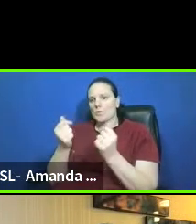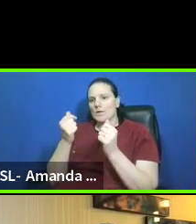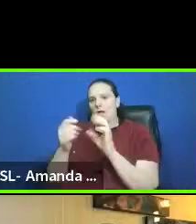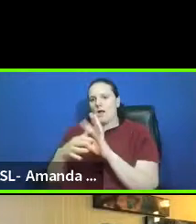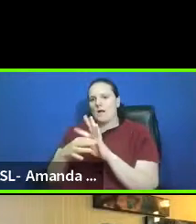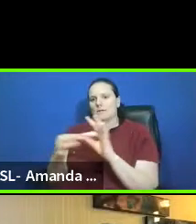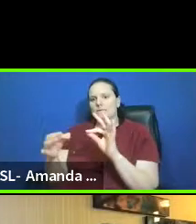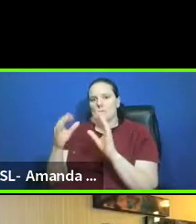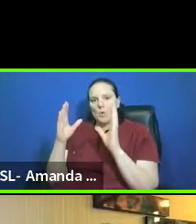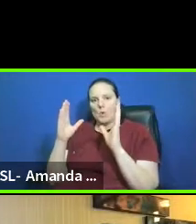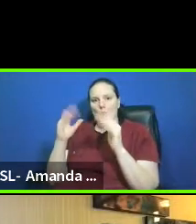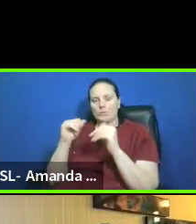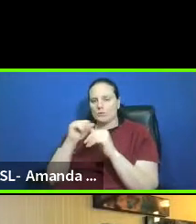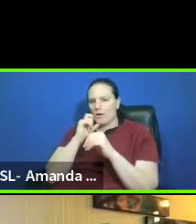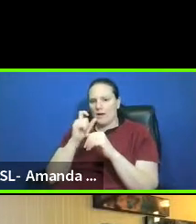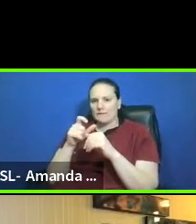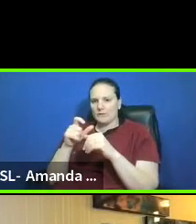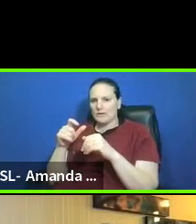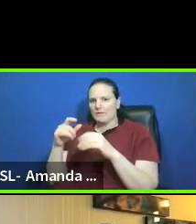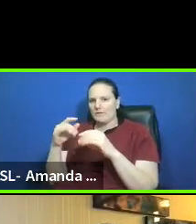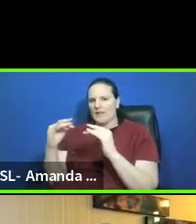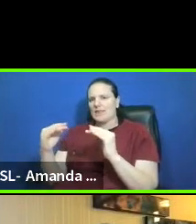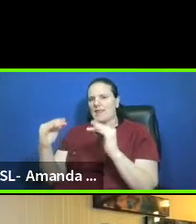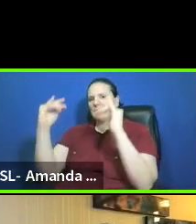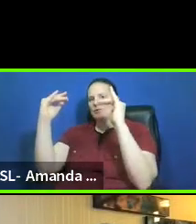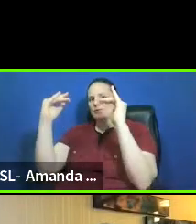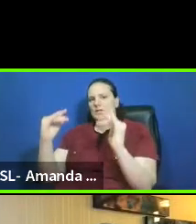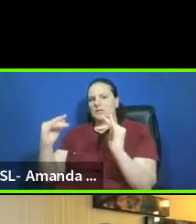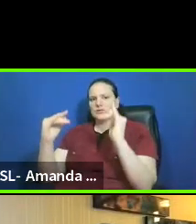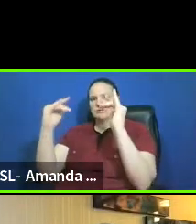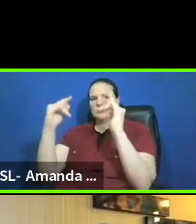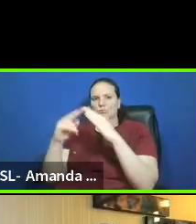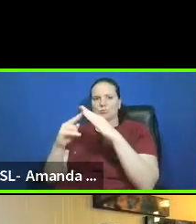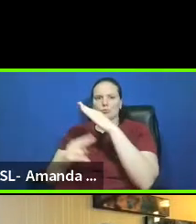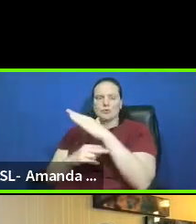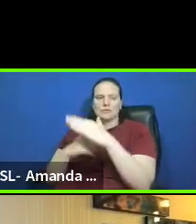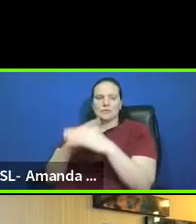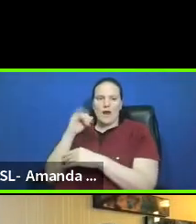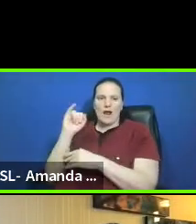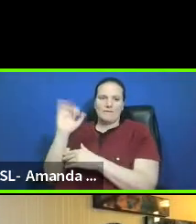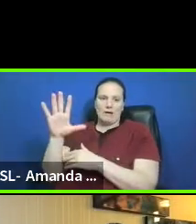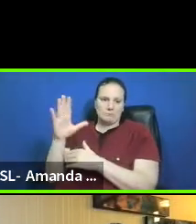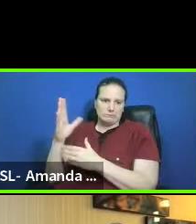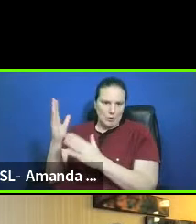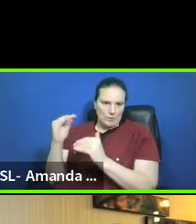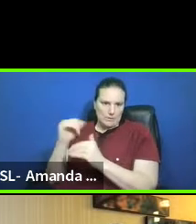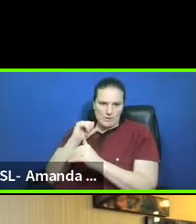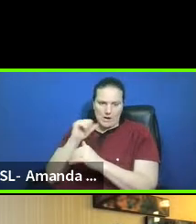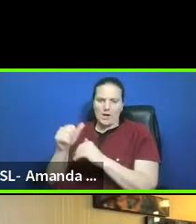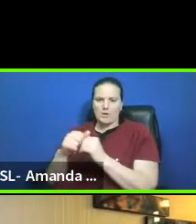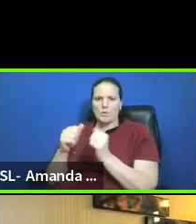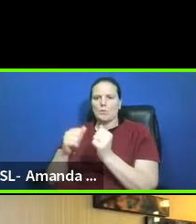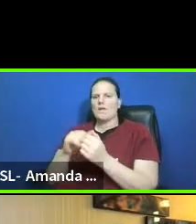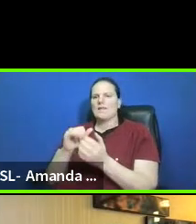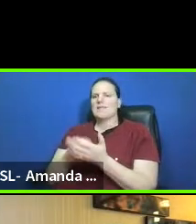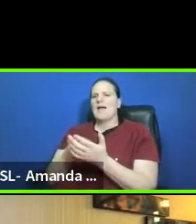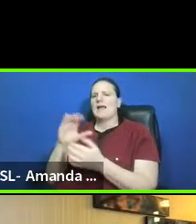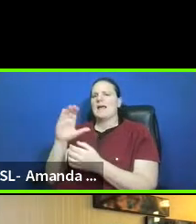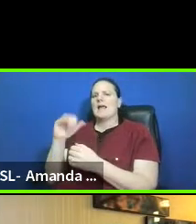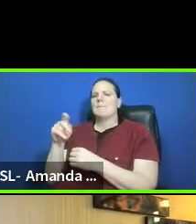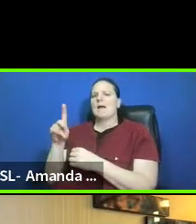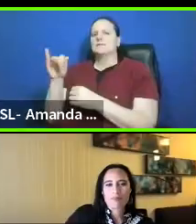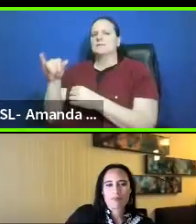I hope that we don't need to resort to a lift bridge for I-5. My question is around capacity. Can you confirm if all of the